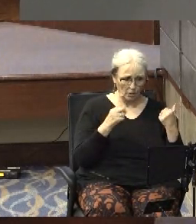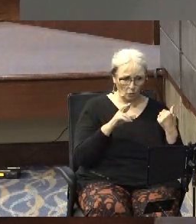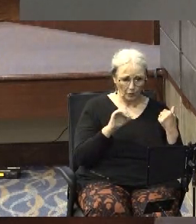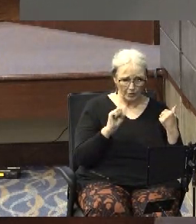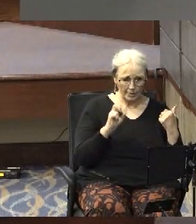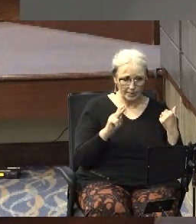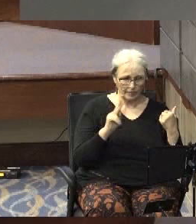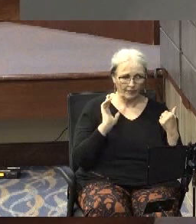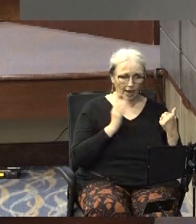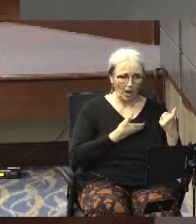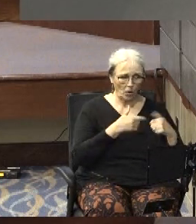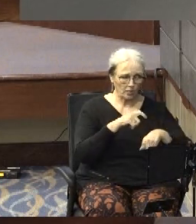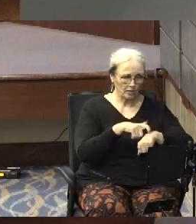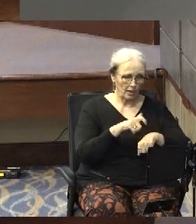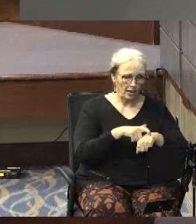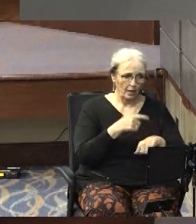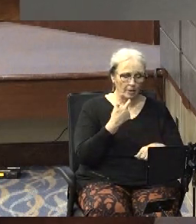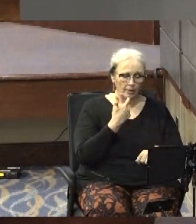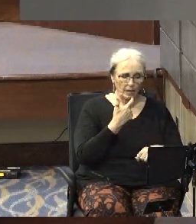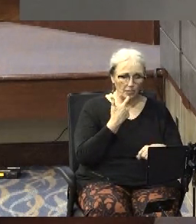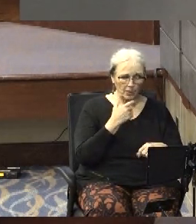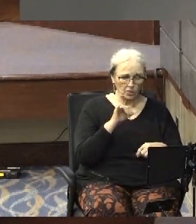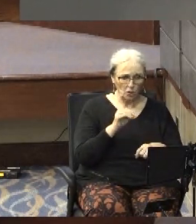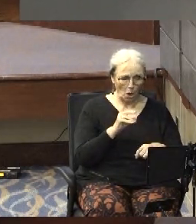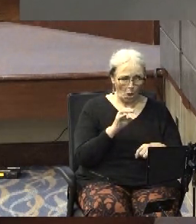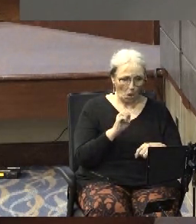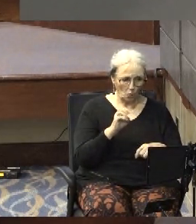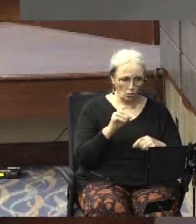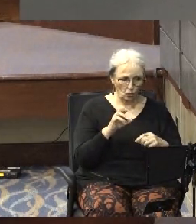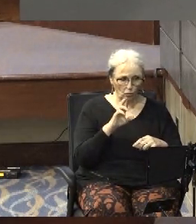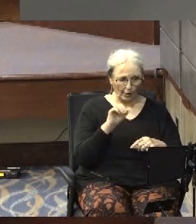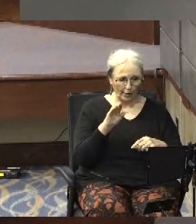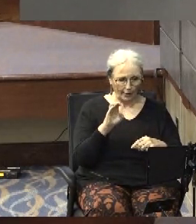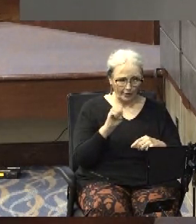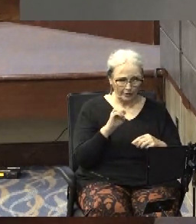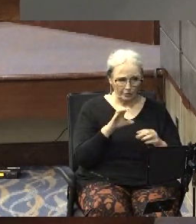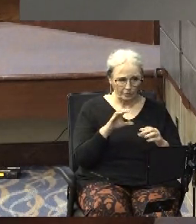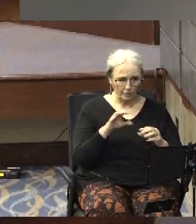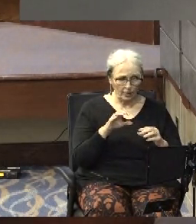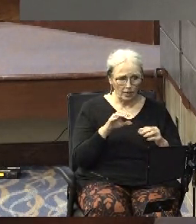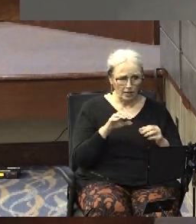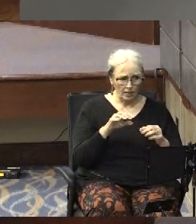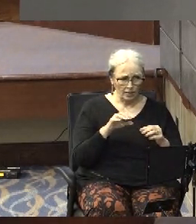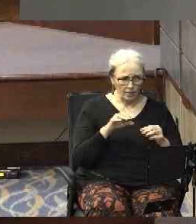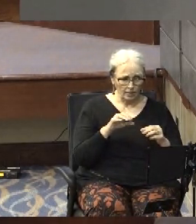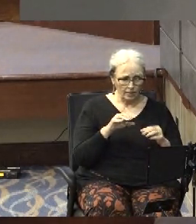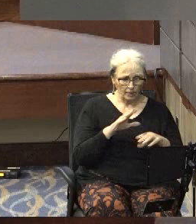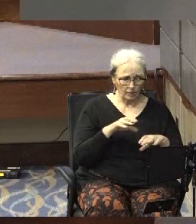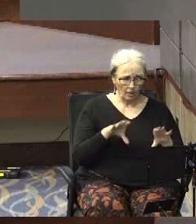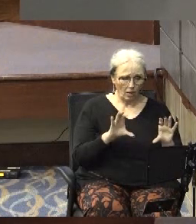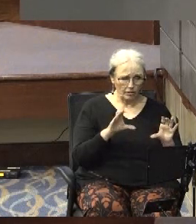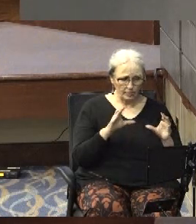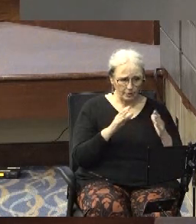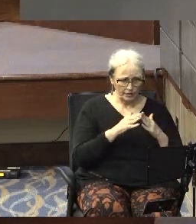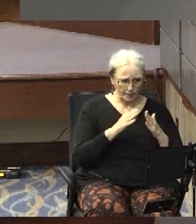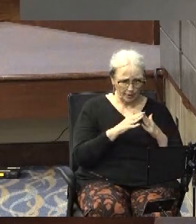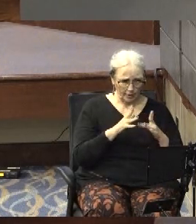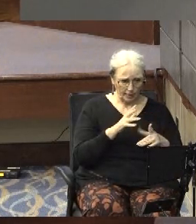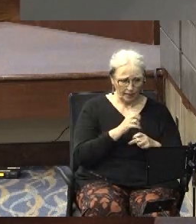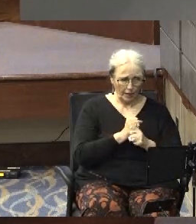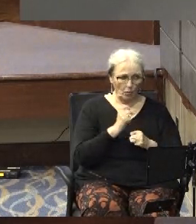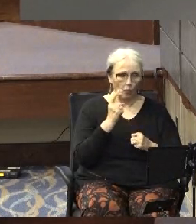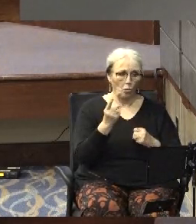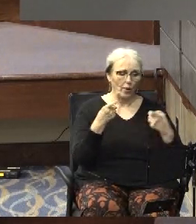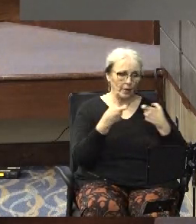time. A comment from Joe Welter of the Community Race Relations Coalition calls on the city to purchase at least one